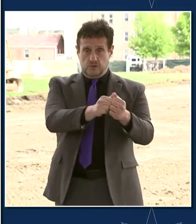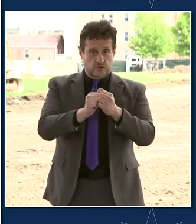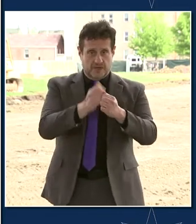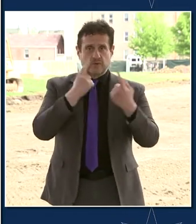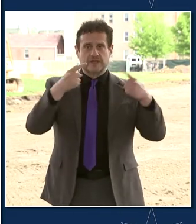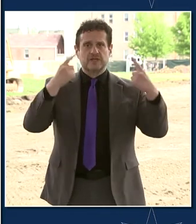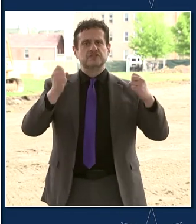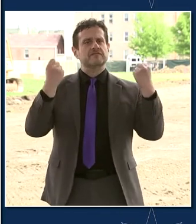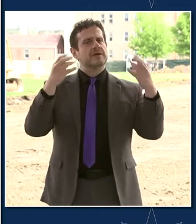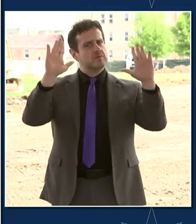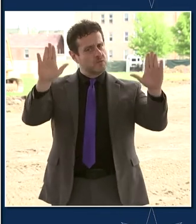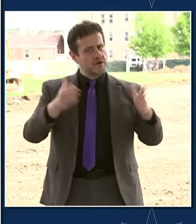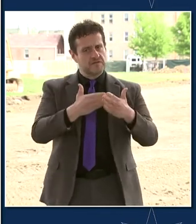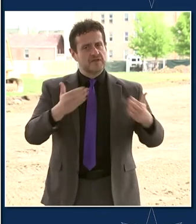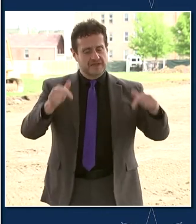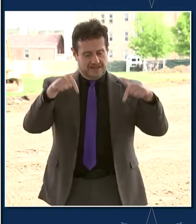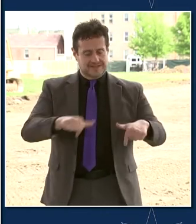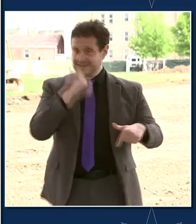here, but all around the city.